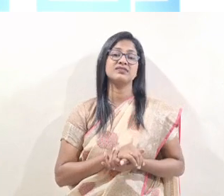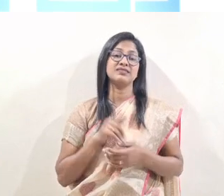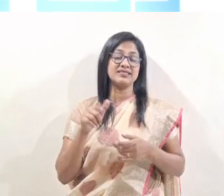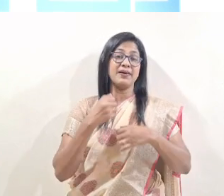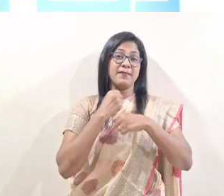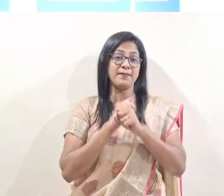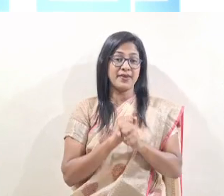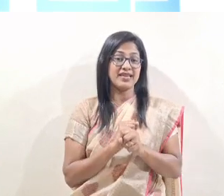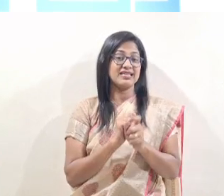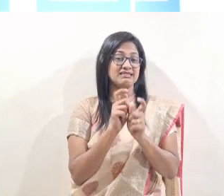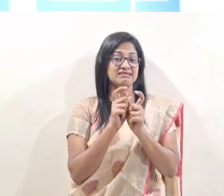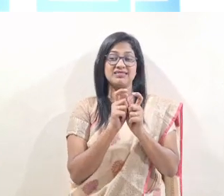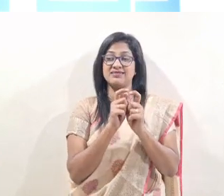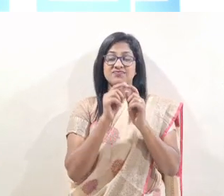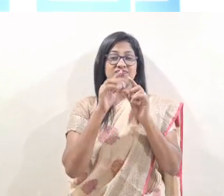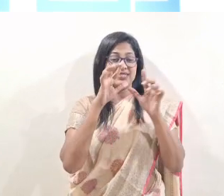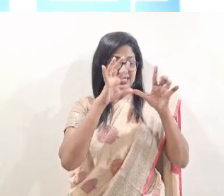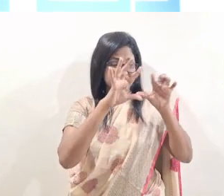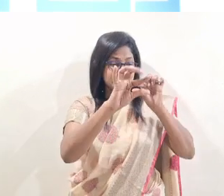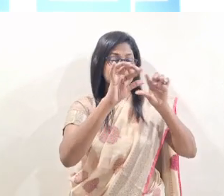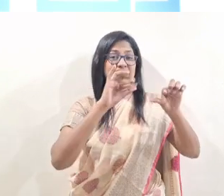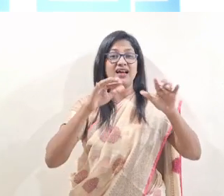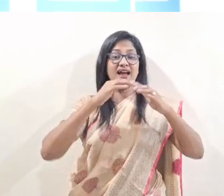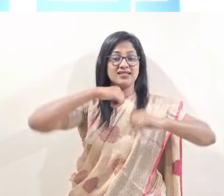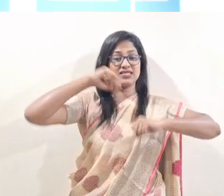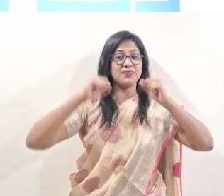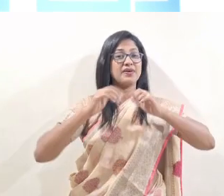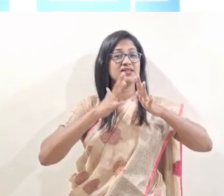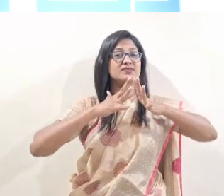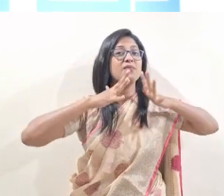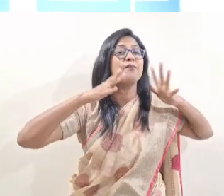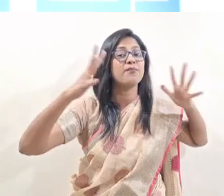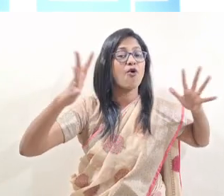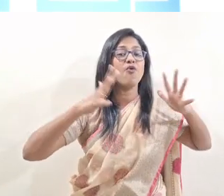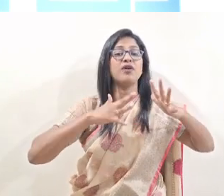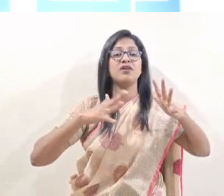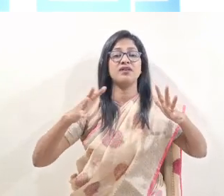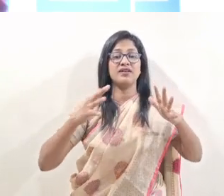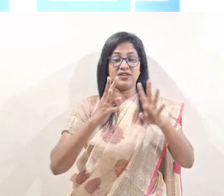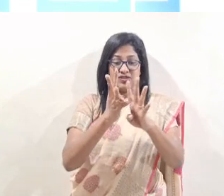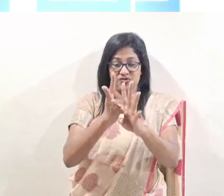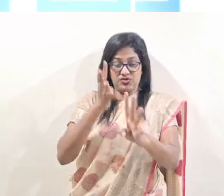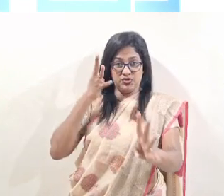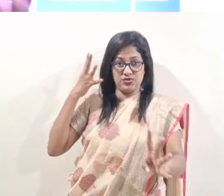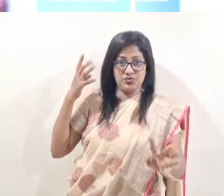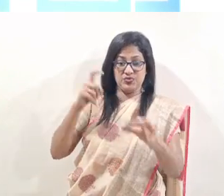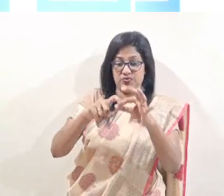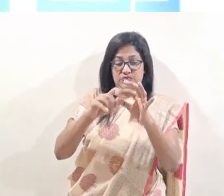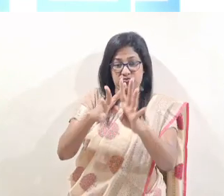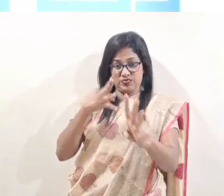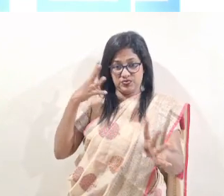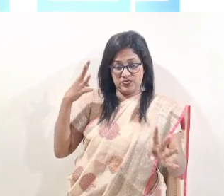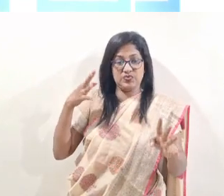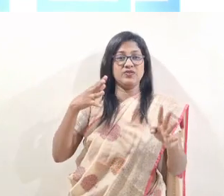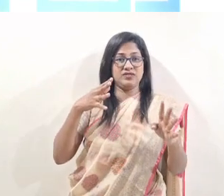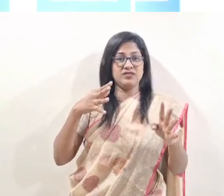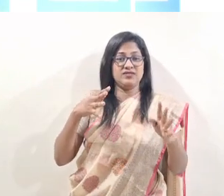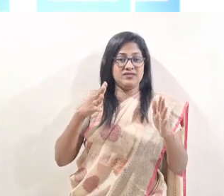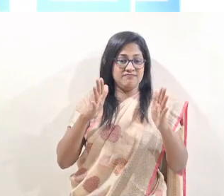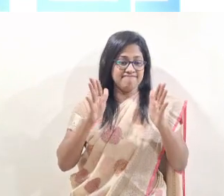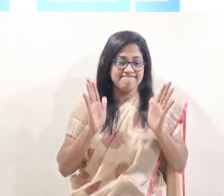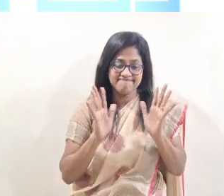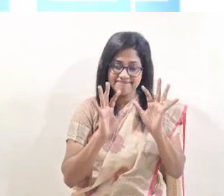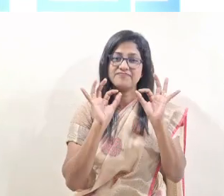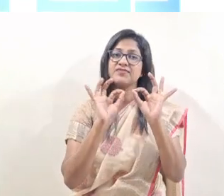it linear and created a lot of space so that, queuings, long queues can be done and people can